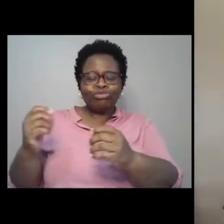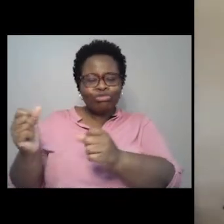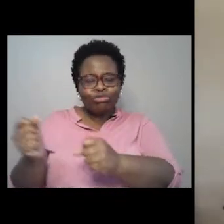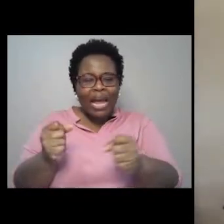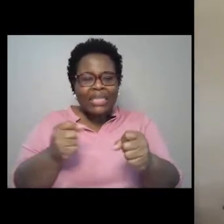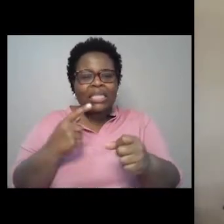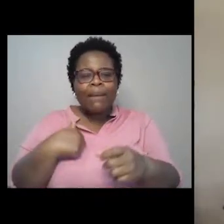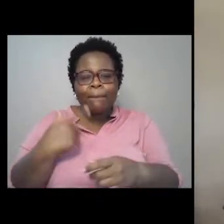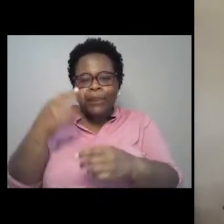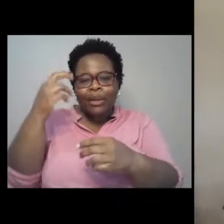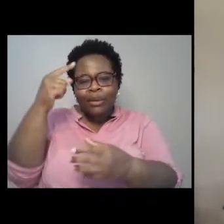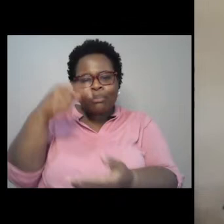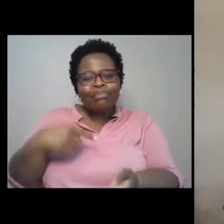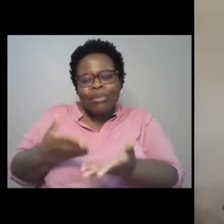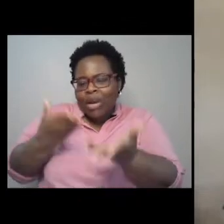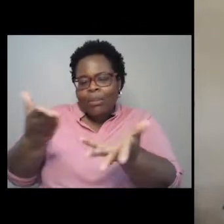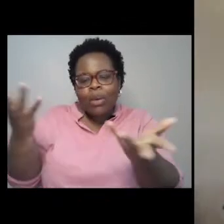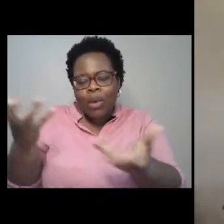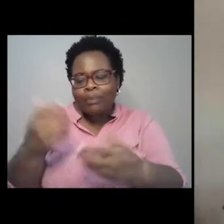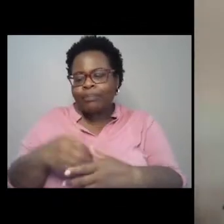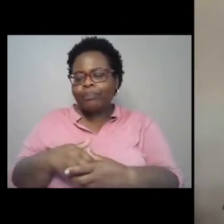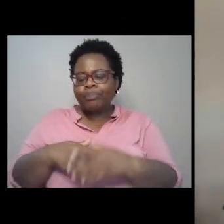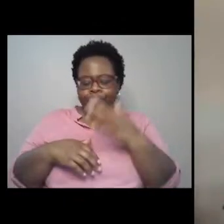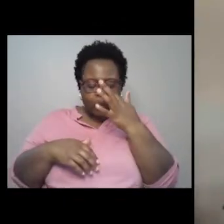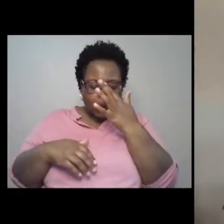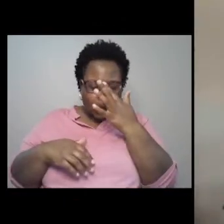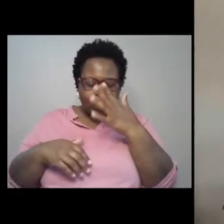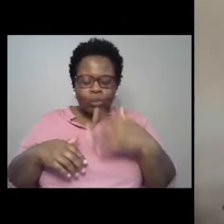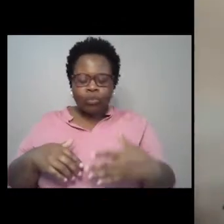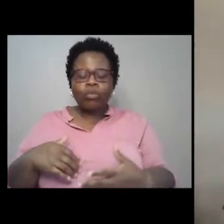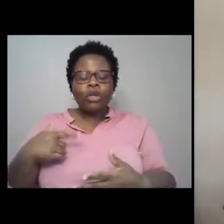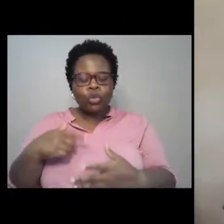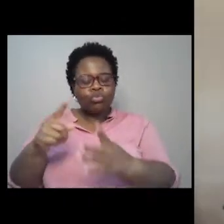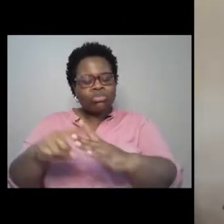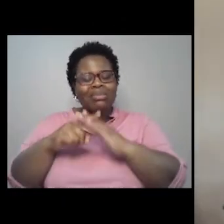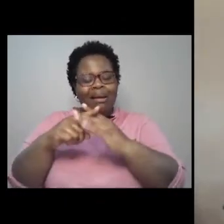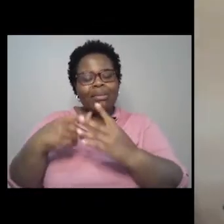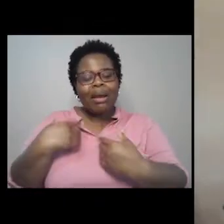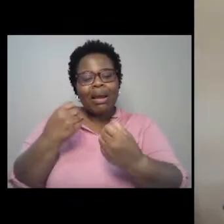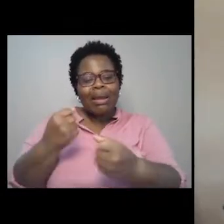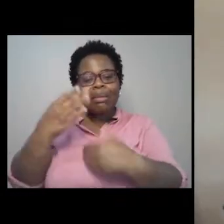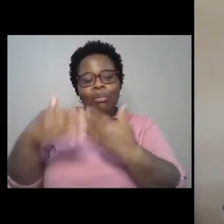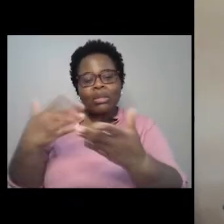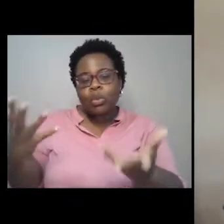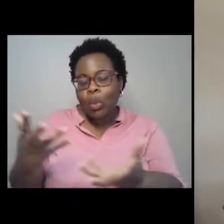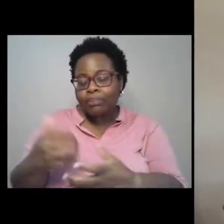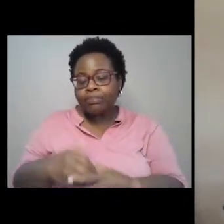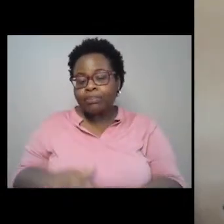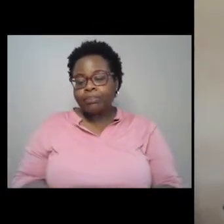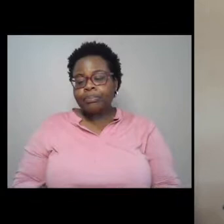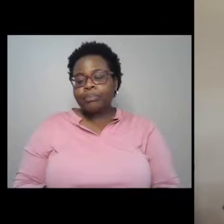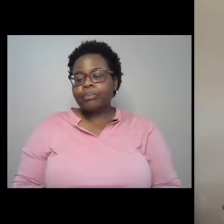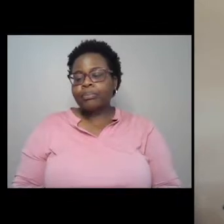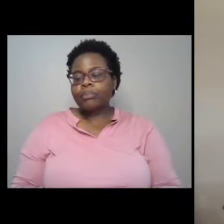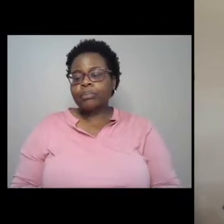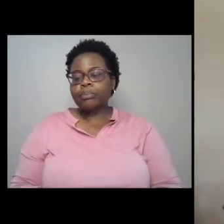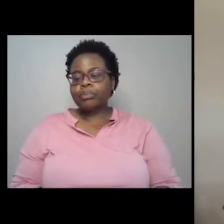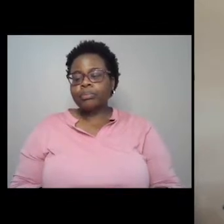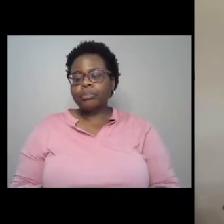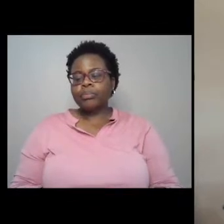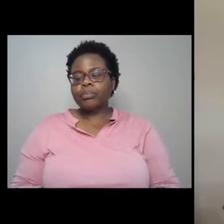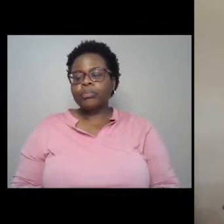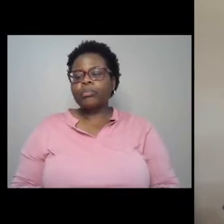right, besides reaching out to somebody on our platform, but to start that healing process yourself, I would say,